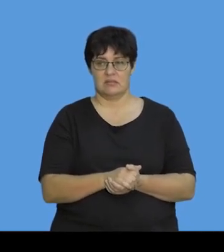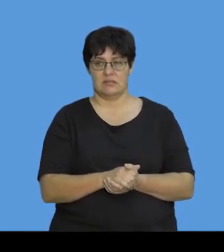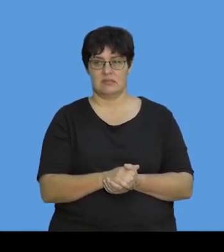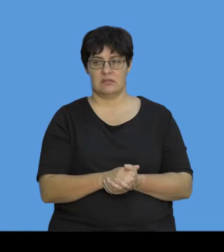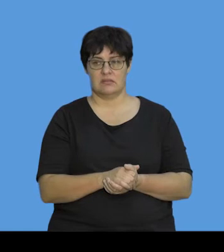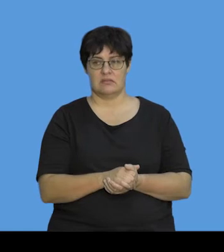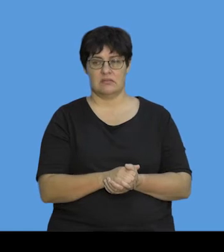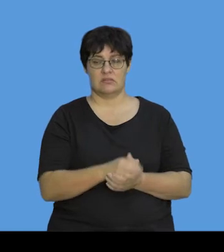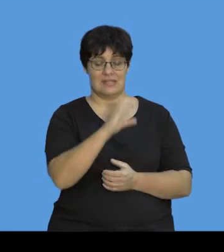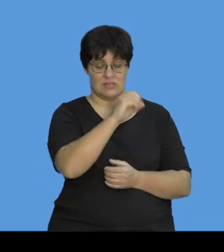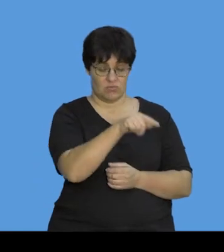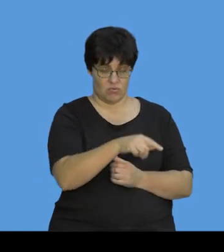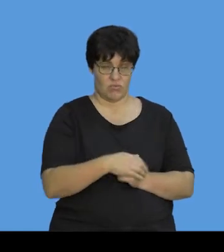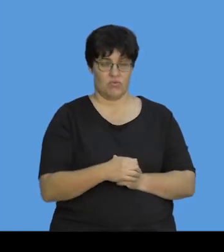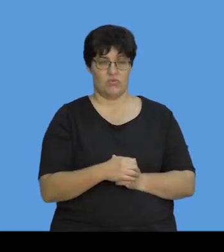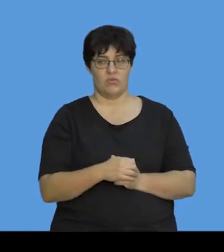No, that's 0.